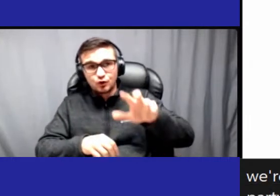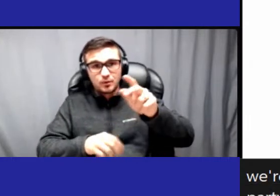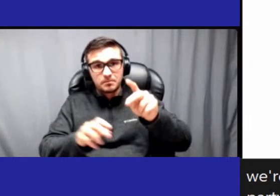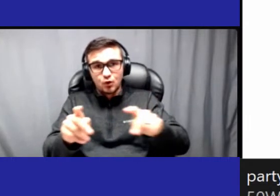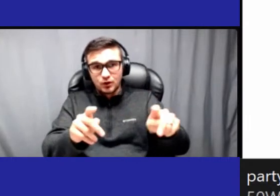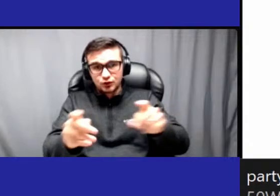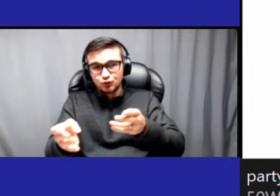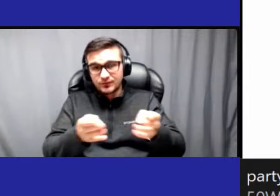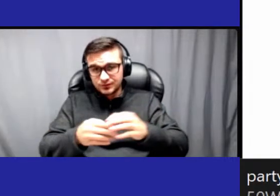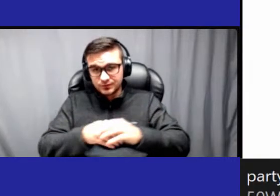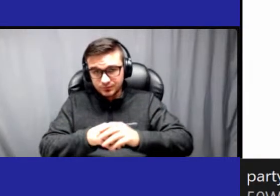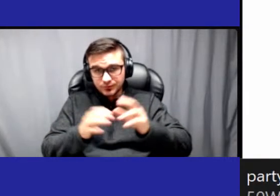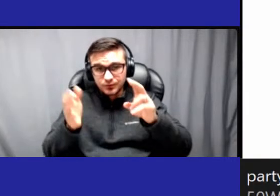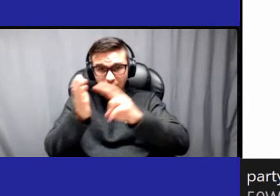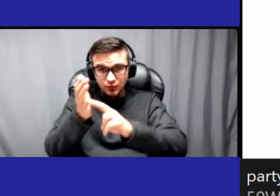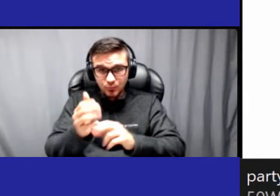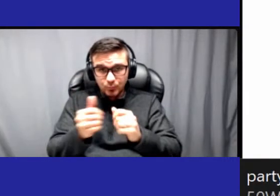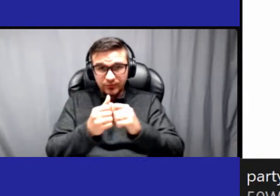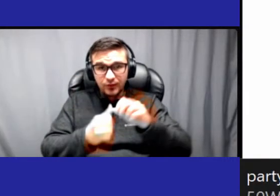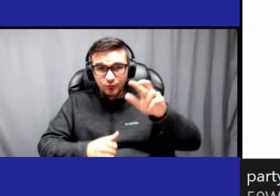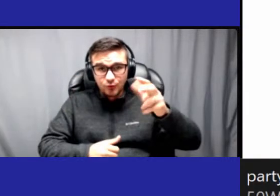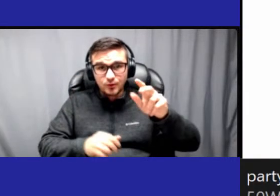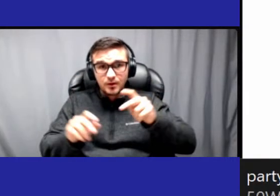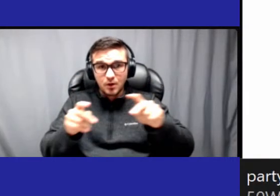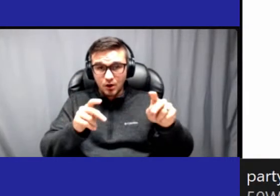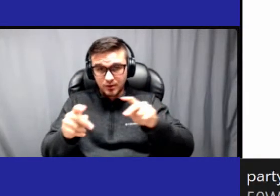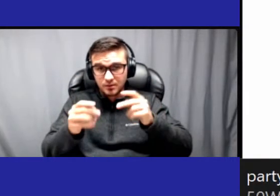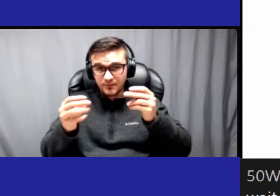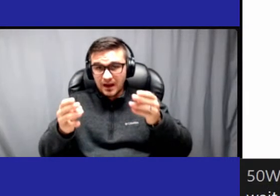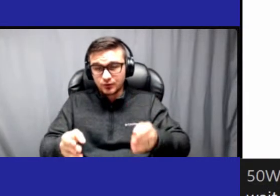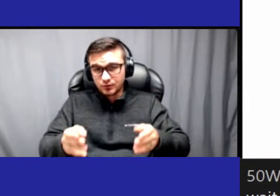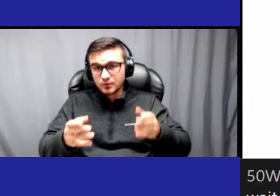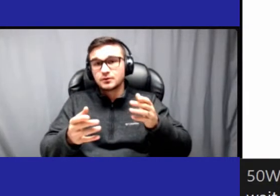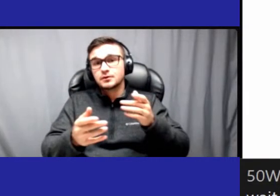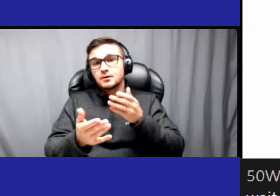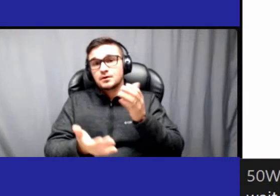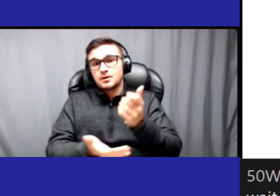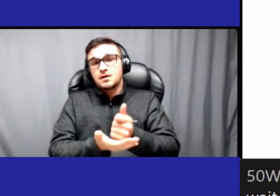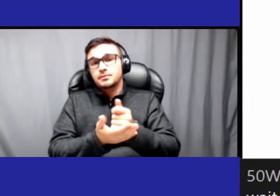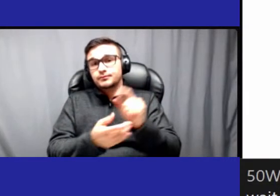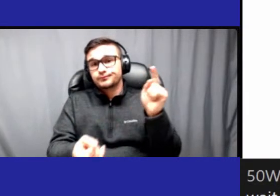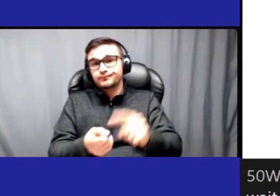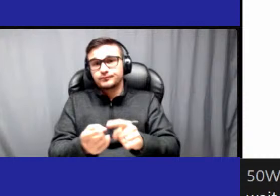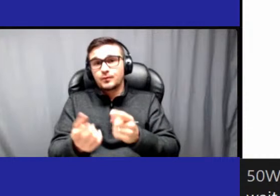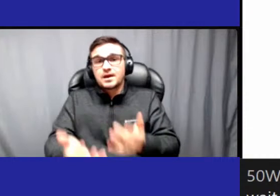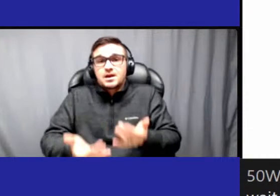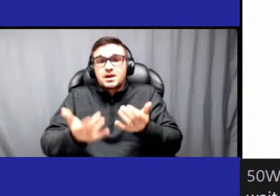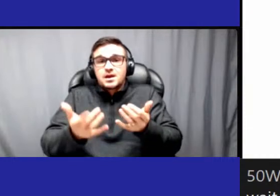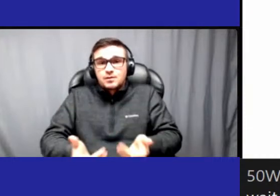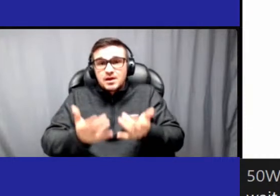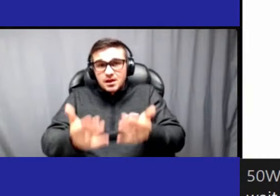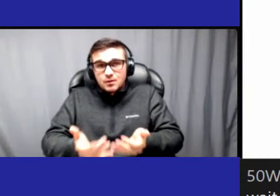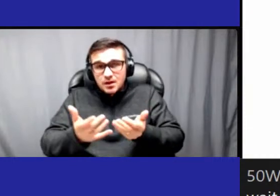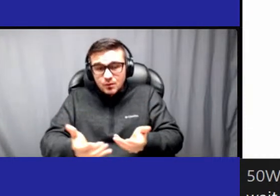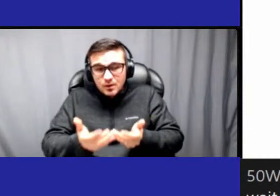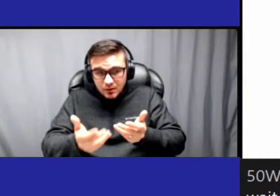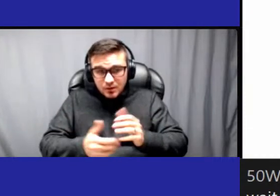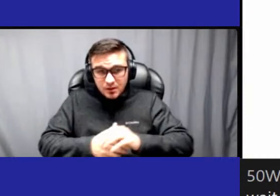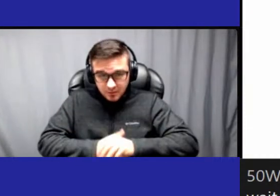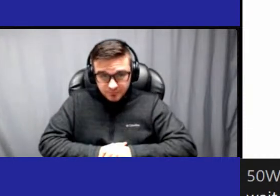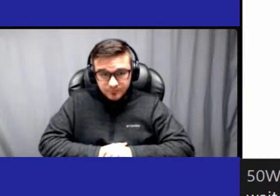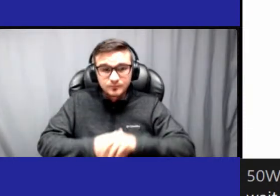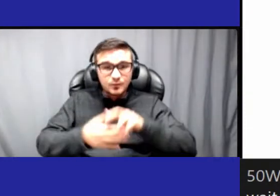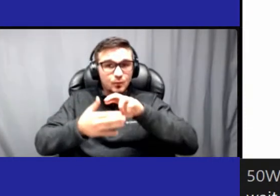Contracting with the third-party provider will help address long wait times for in-scope advanced imaging procedures resulting from new patient